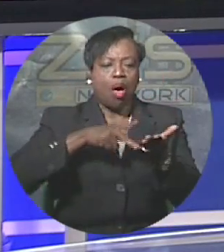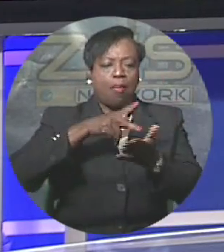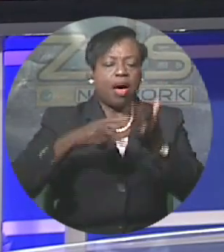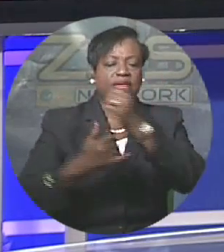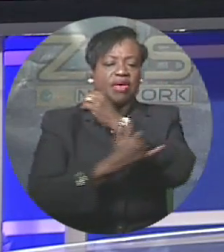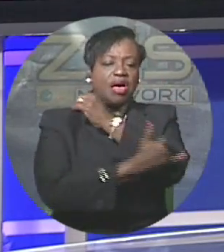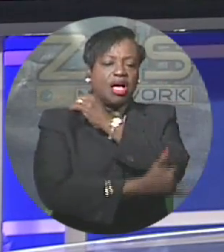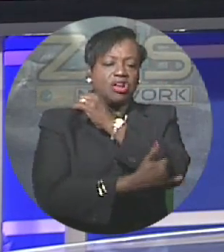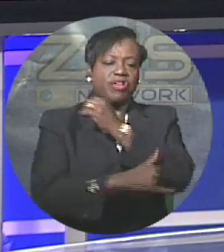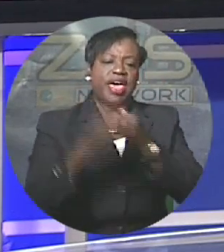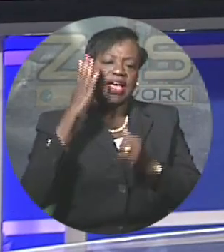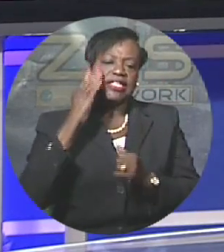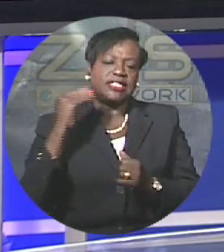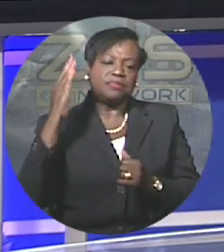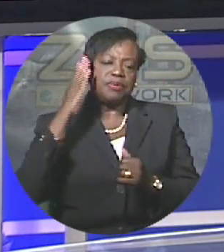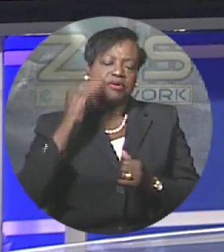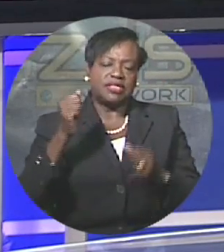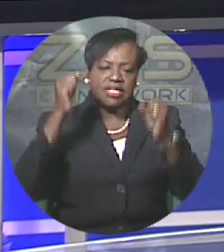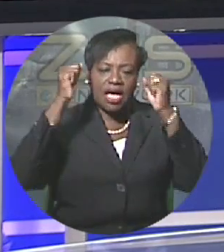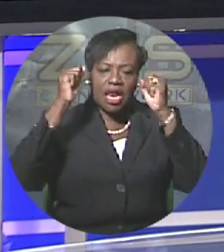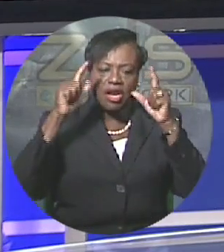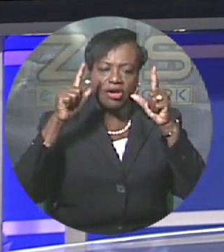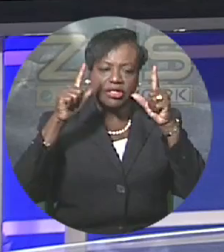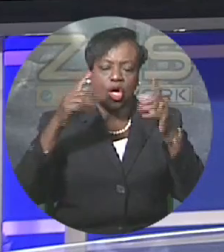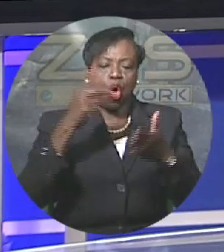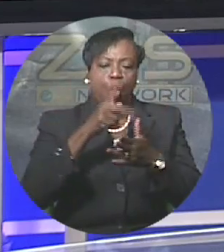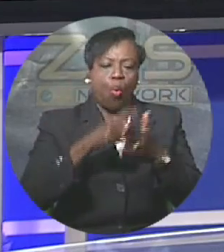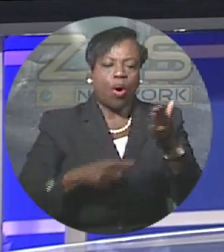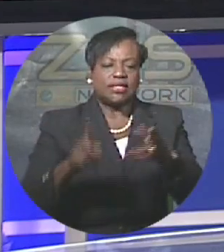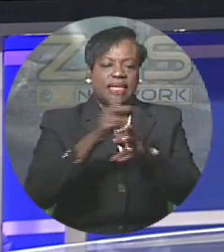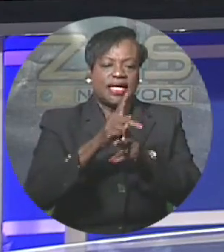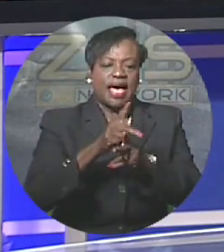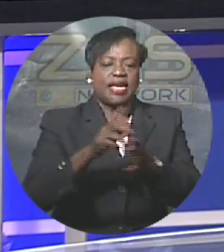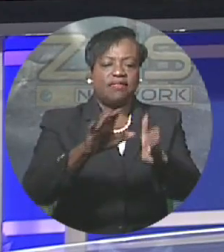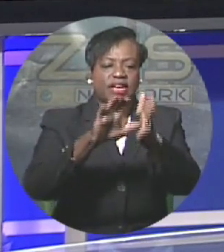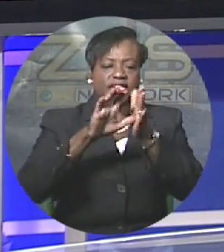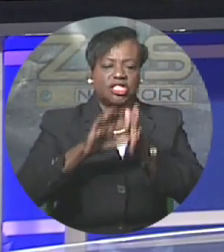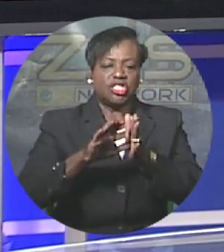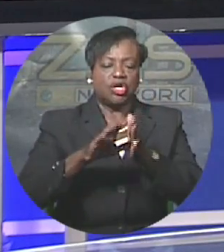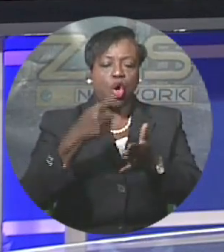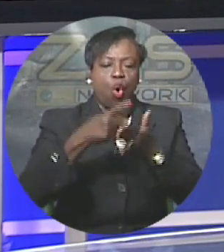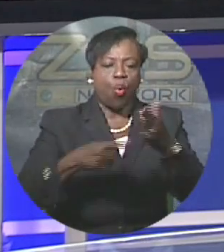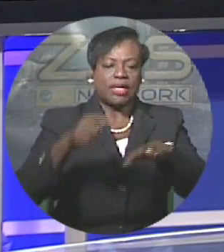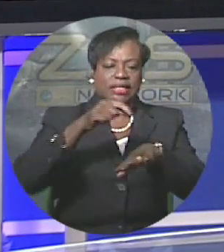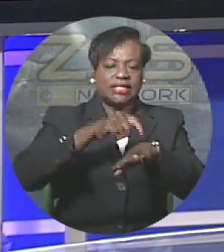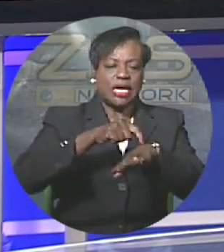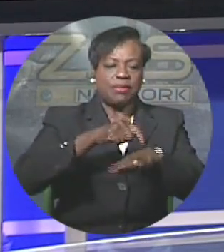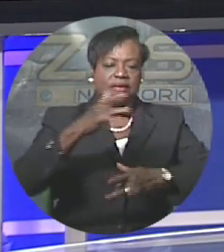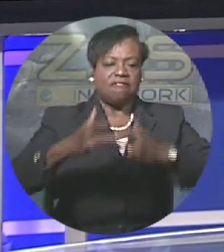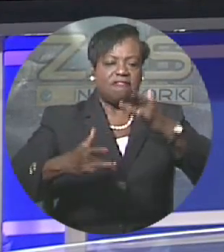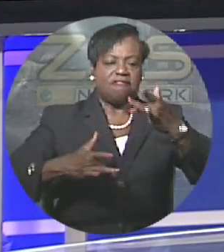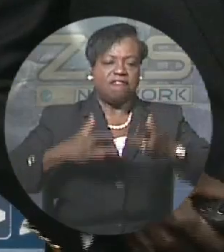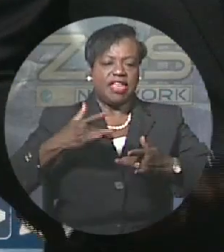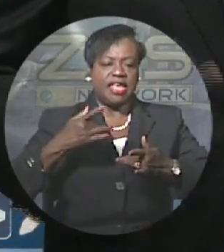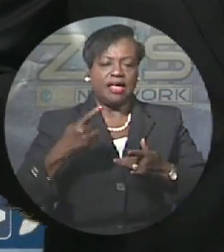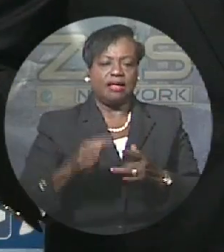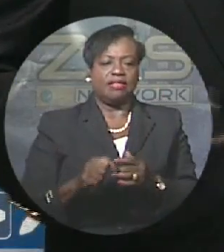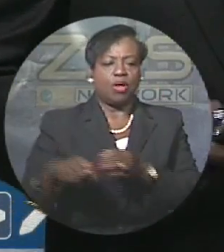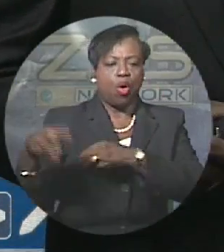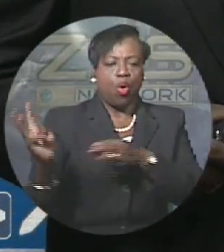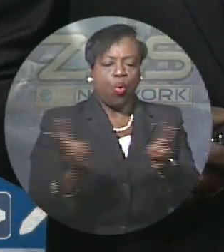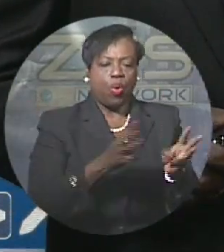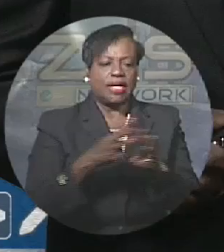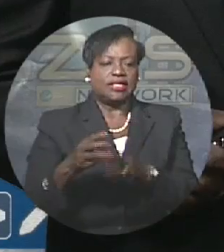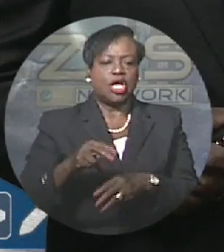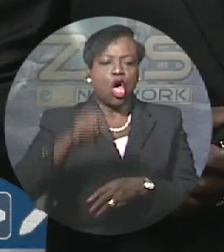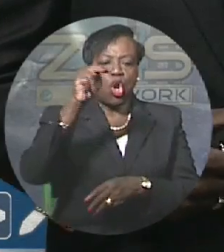are experiencing a specific alert, and what type of conditions and what time will the southeast Bahamas be feeling the brunt of Irma? Okay, right now we'll